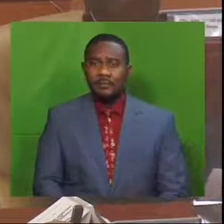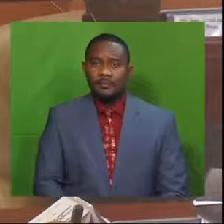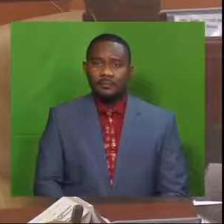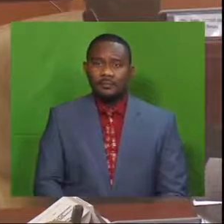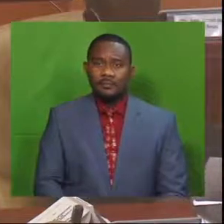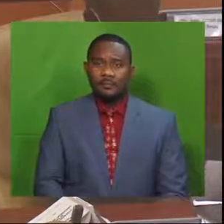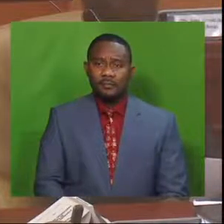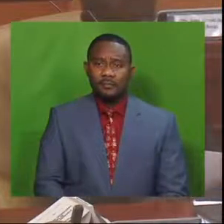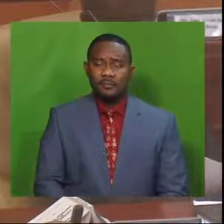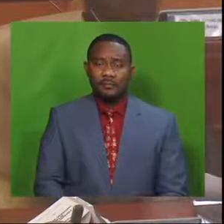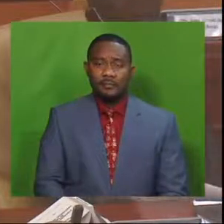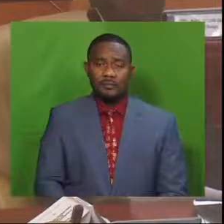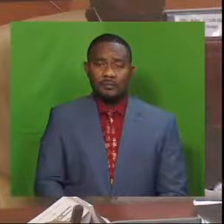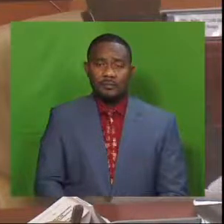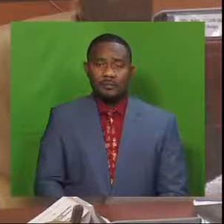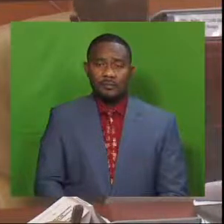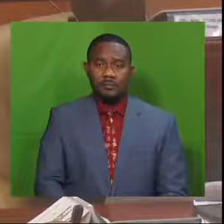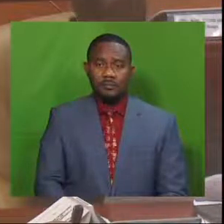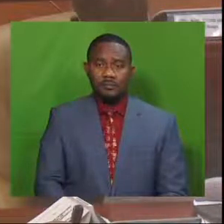Page 5.